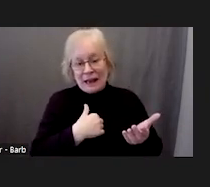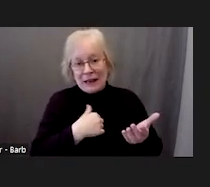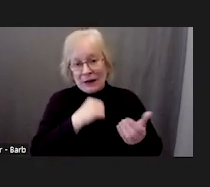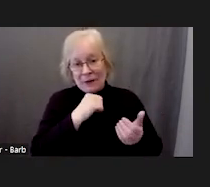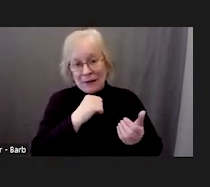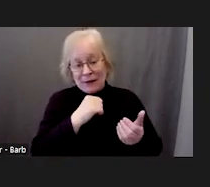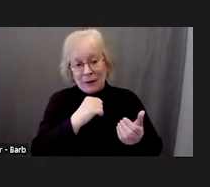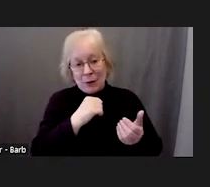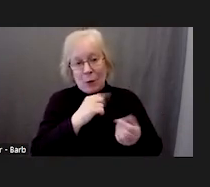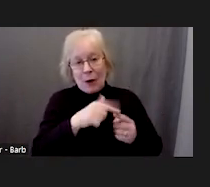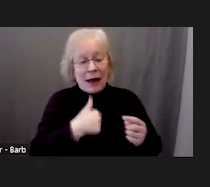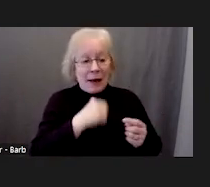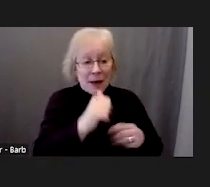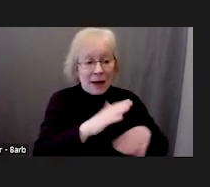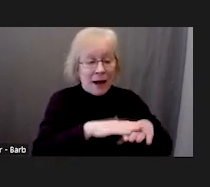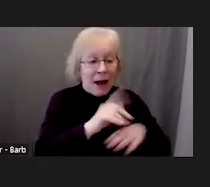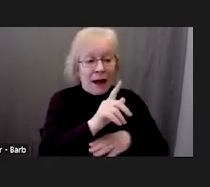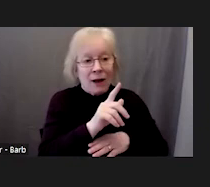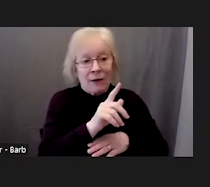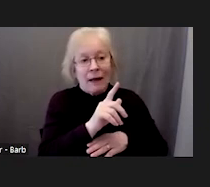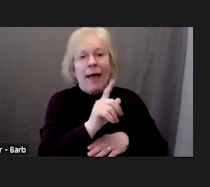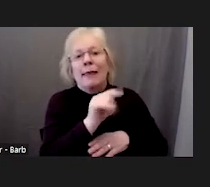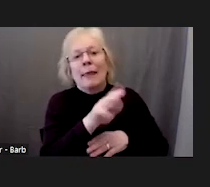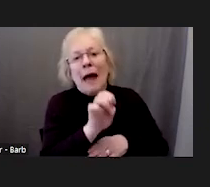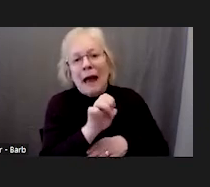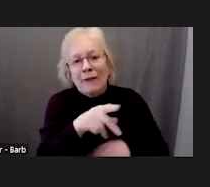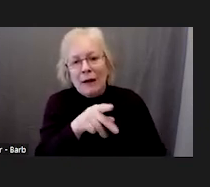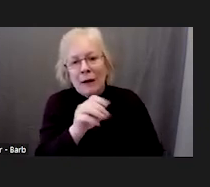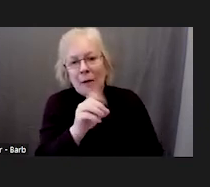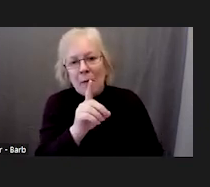I go see a movie with my parents, or I go like